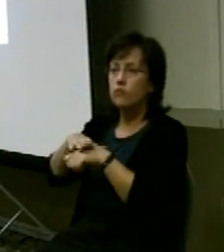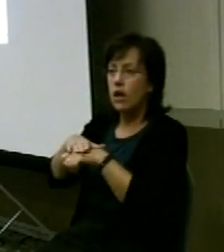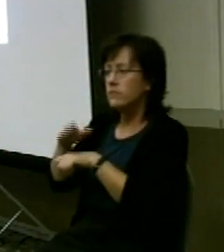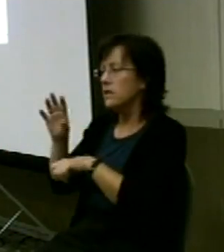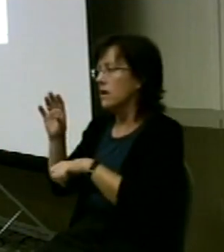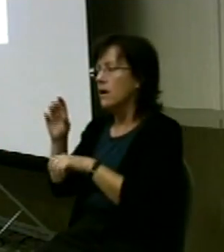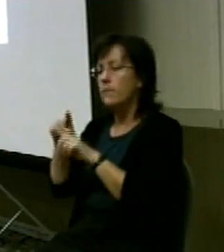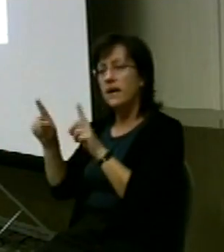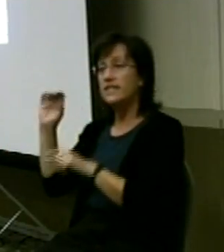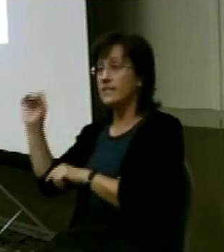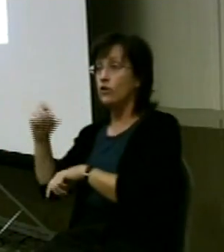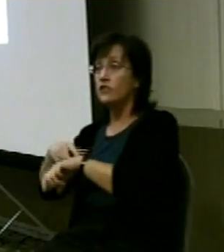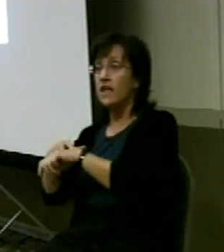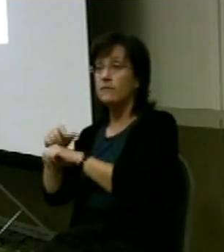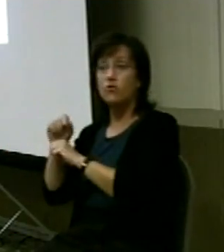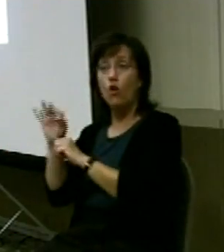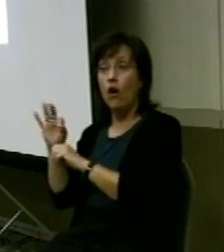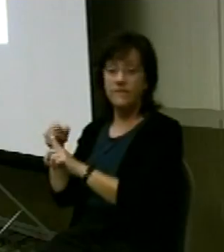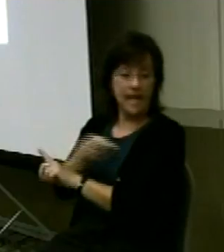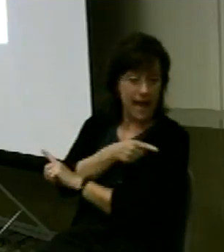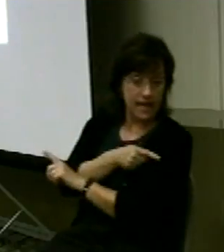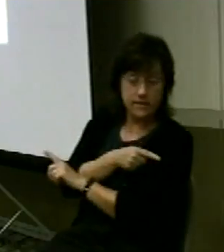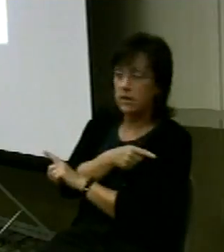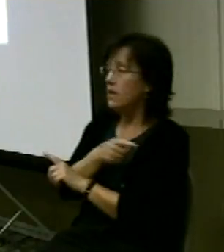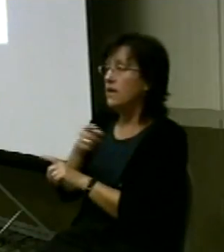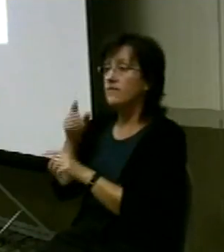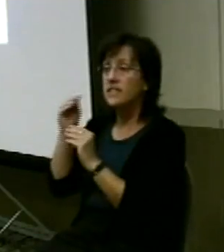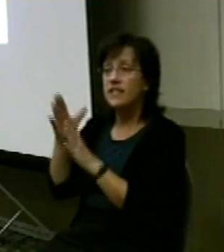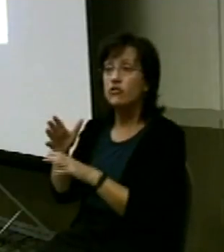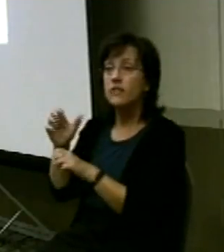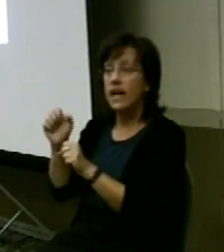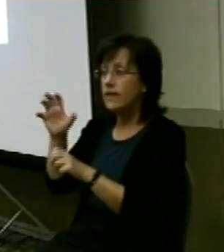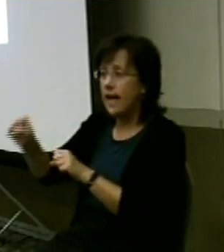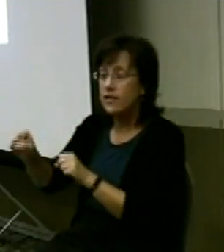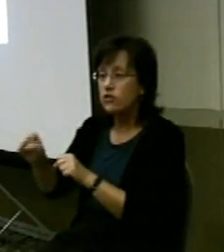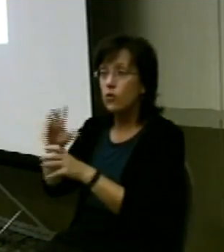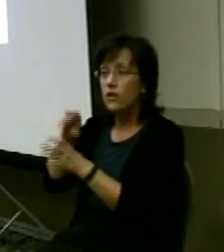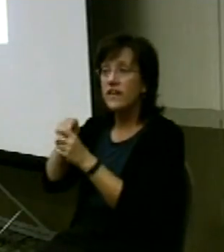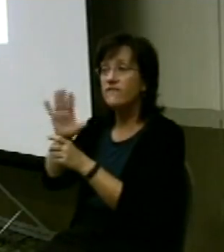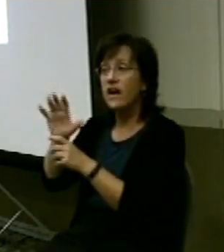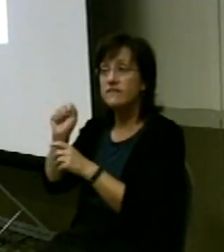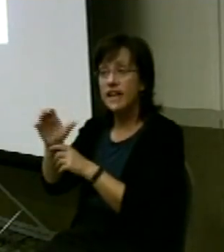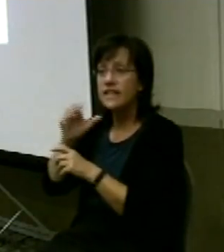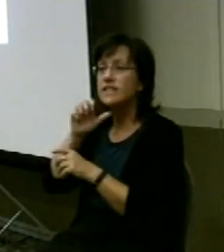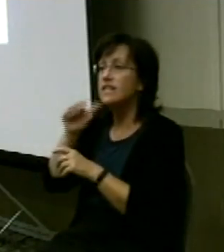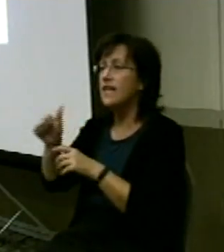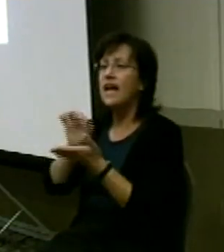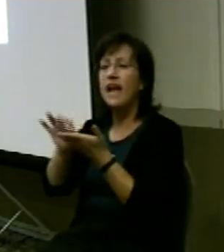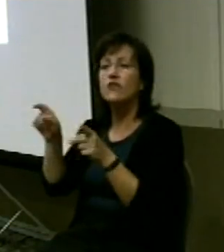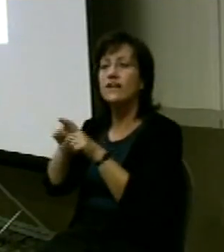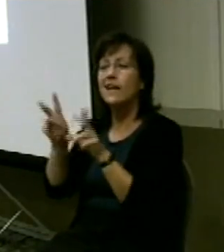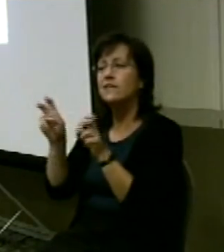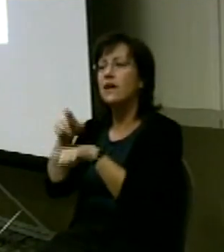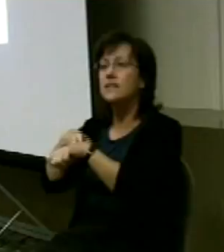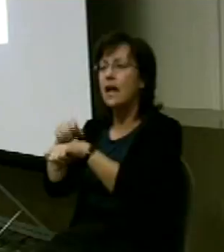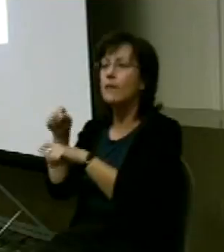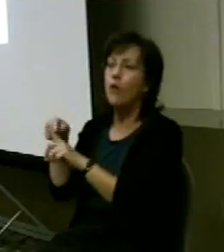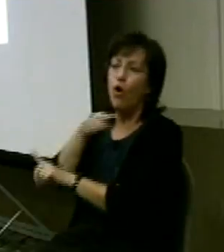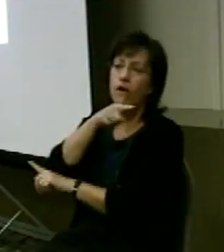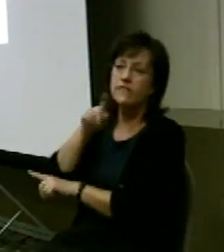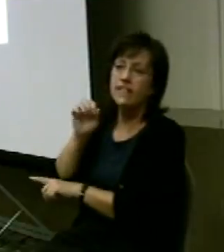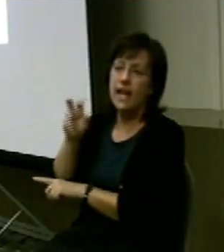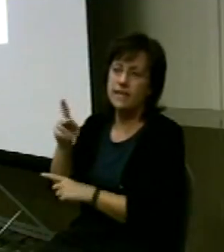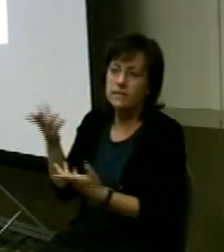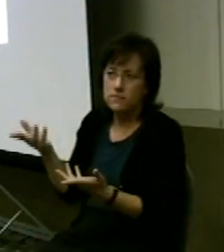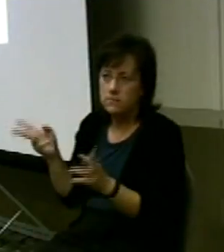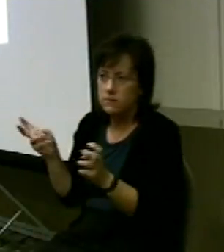if the teacher can catch it within those 5 seconds, then that was not counted as time off task. Their hands? Just based on the data, then